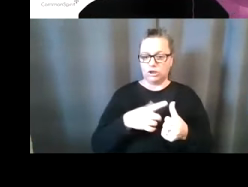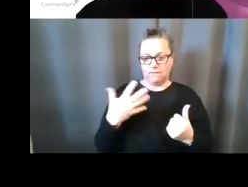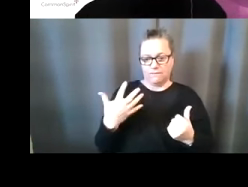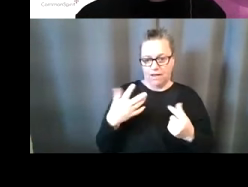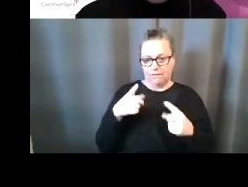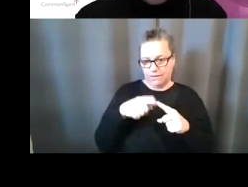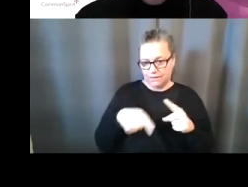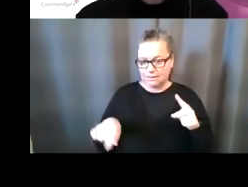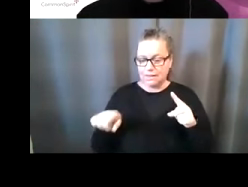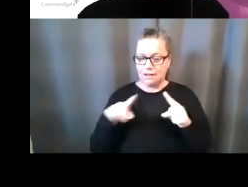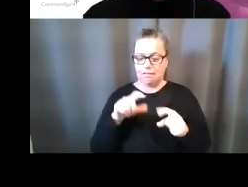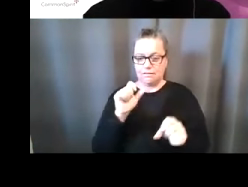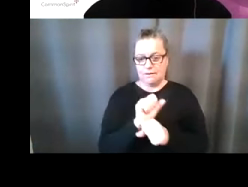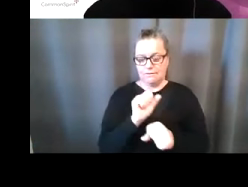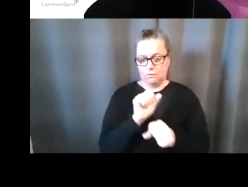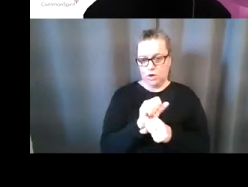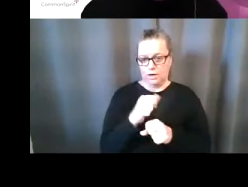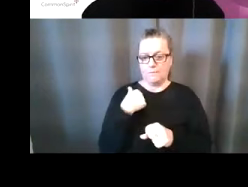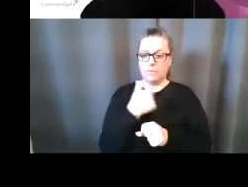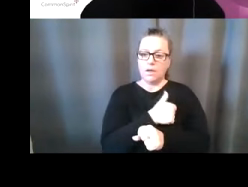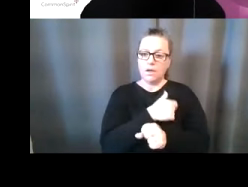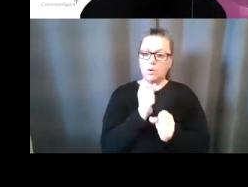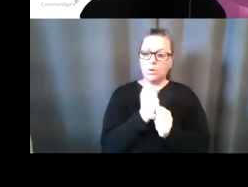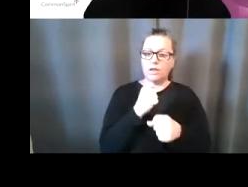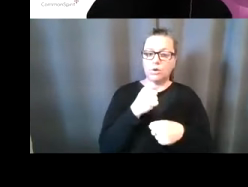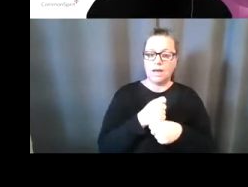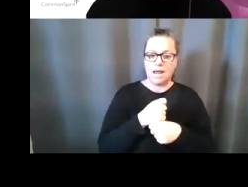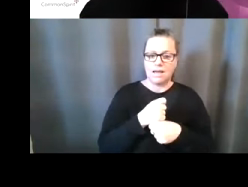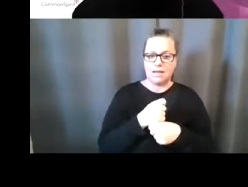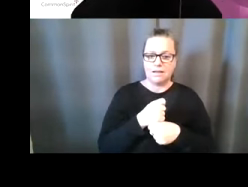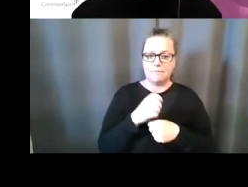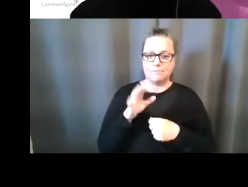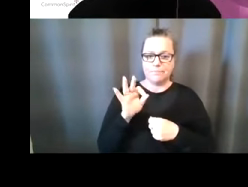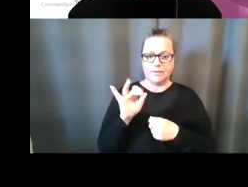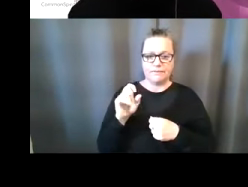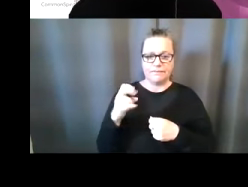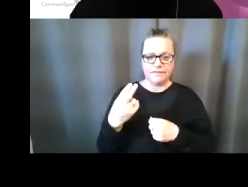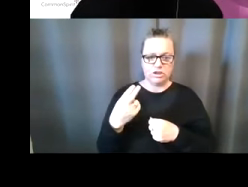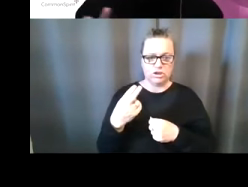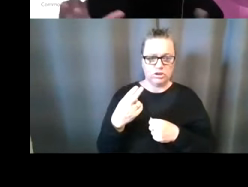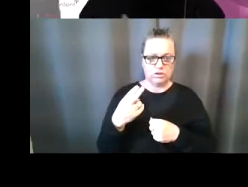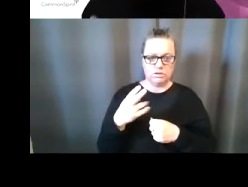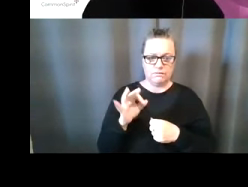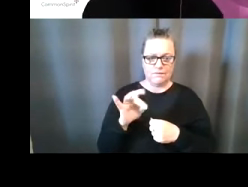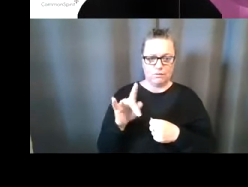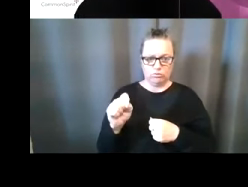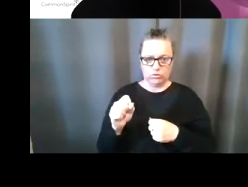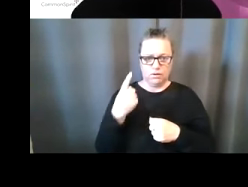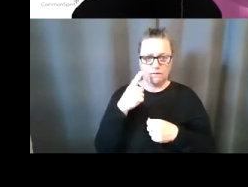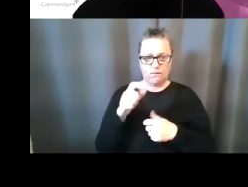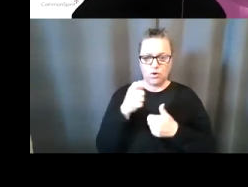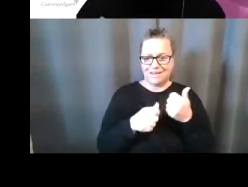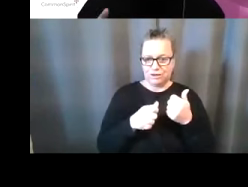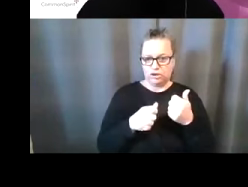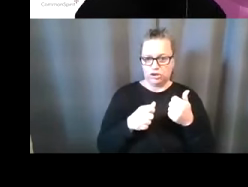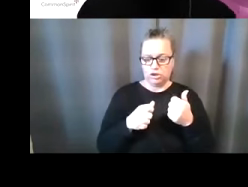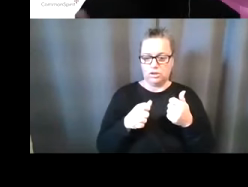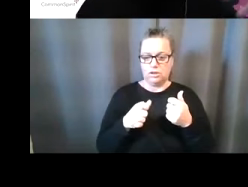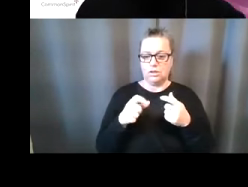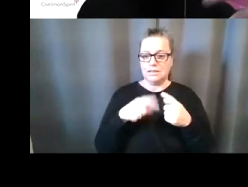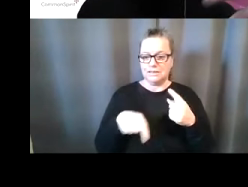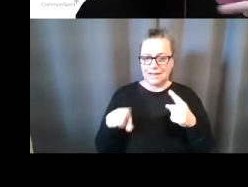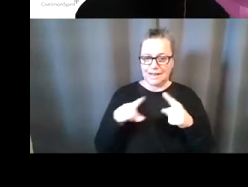work. And we created fishbones, which I'm going to show you in a second. For each cycle, we identified